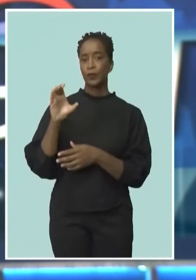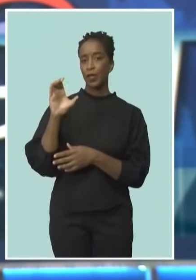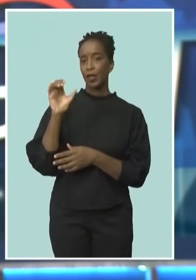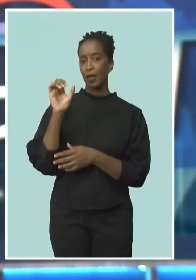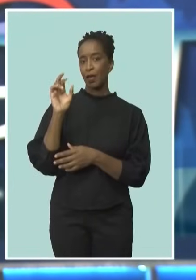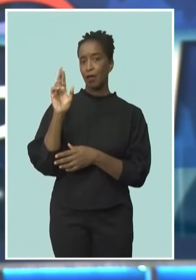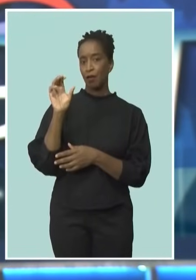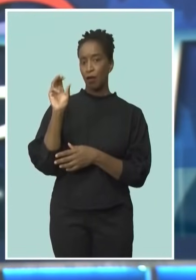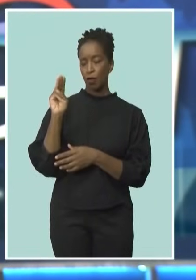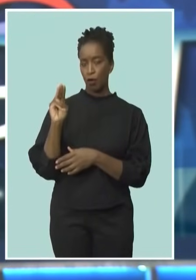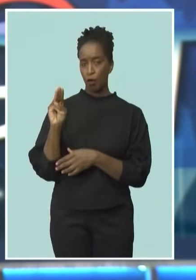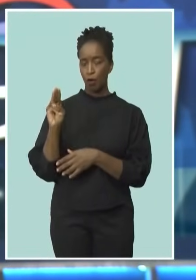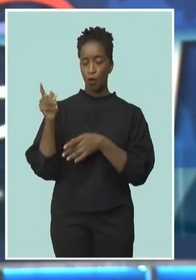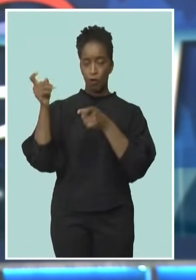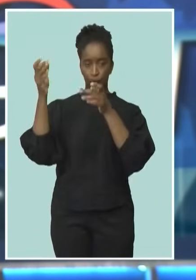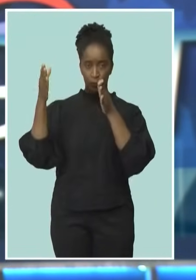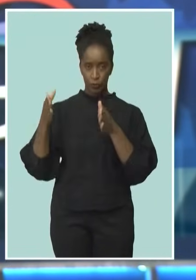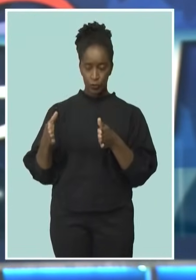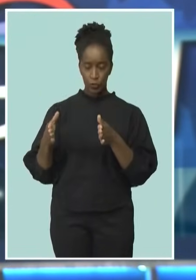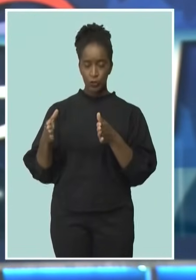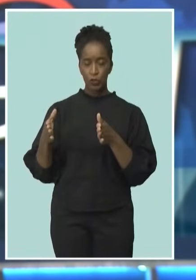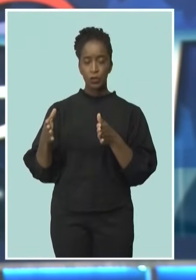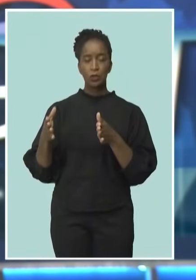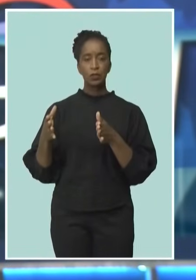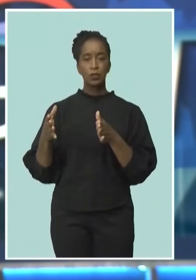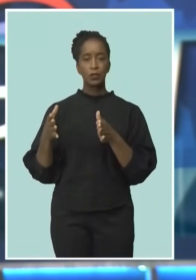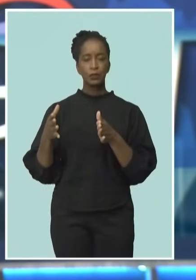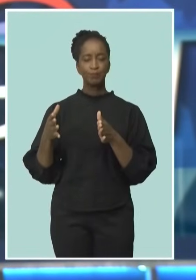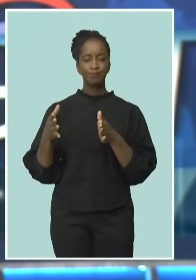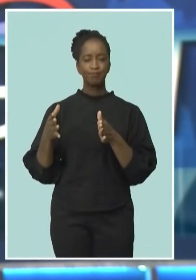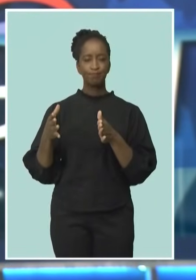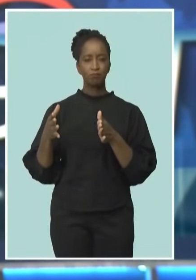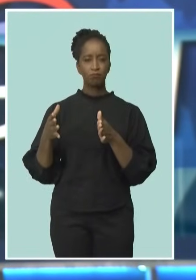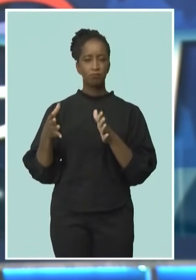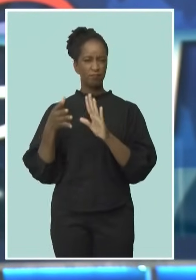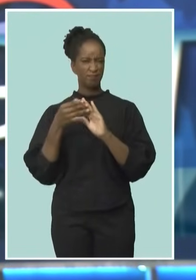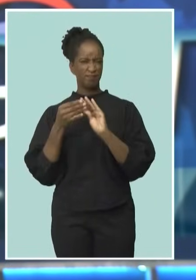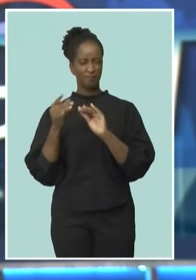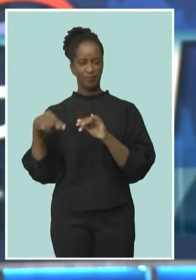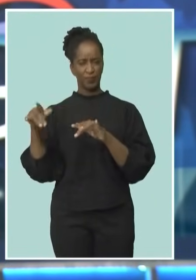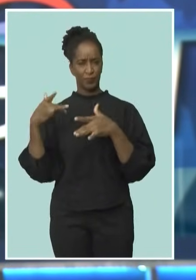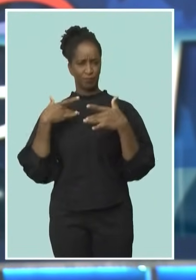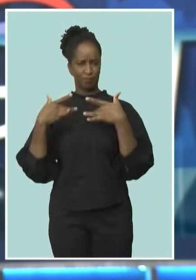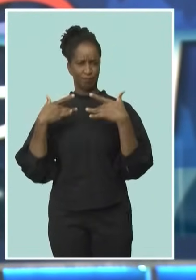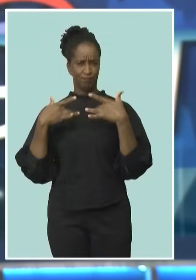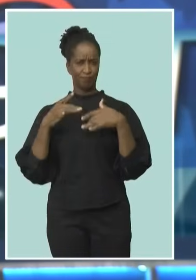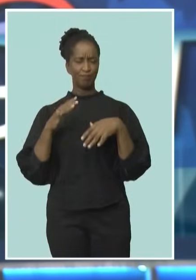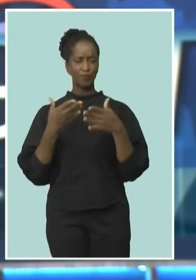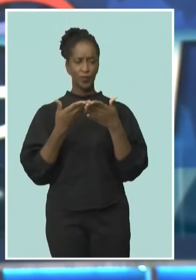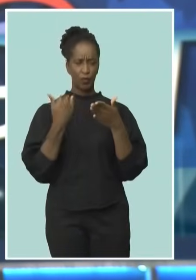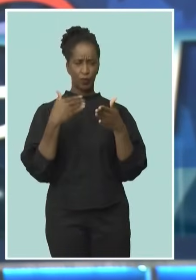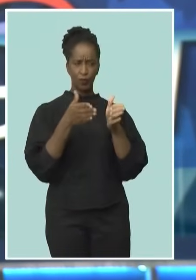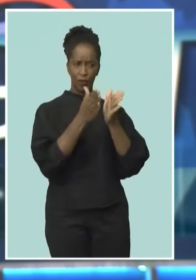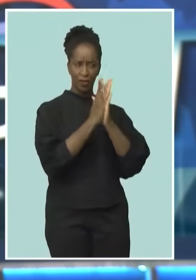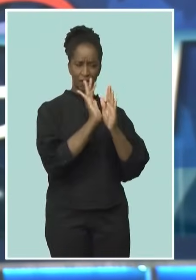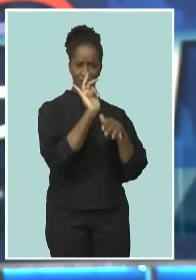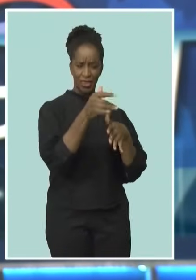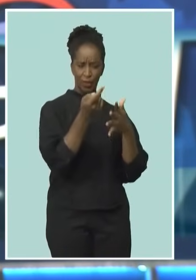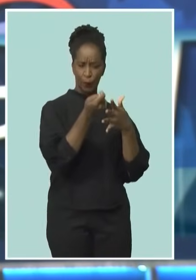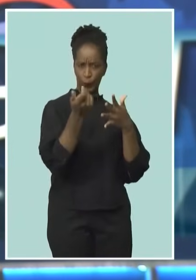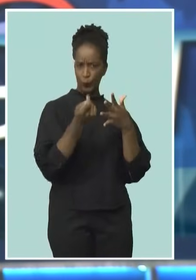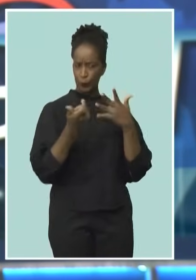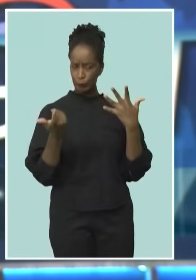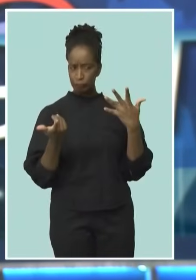and Prime Minister of Jamaica, Dr. Andrew Holness, expressed CARICOM's concern that an appeal for the delisting had been lagging for a